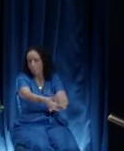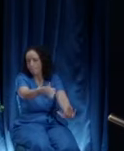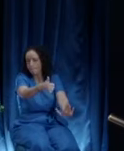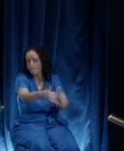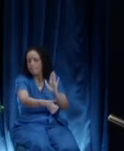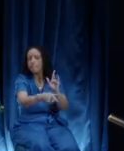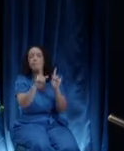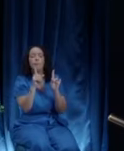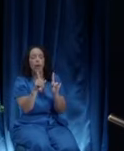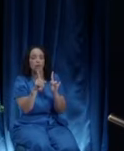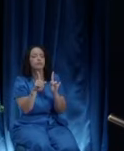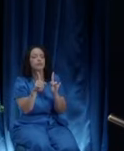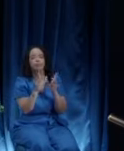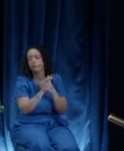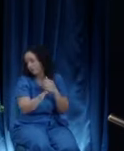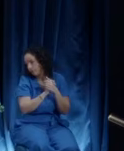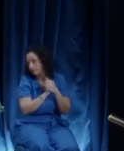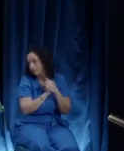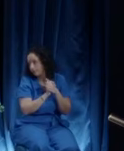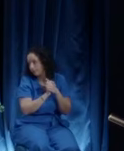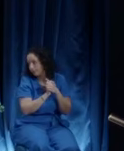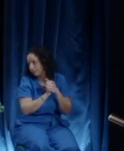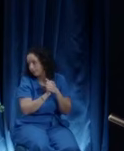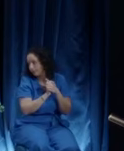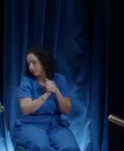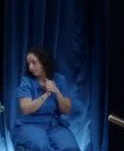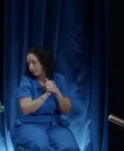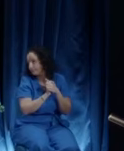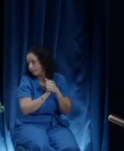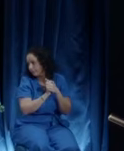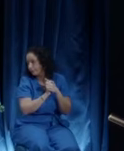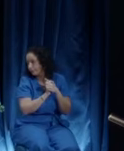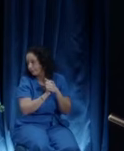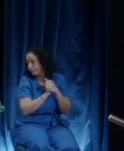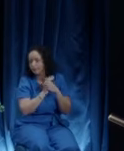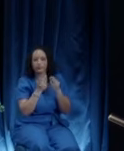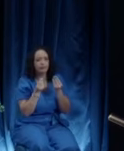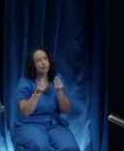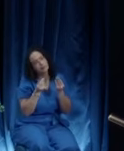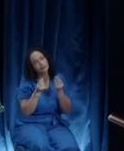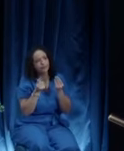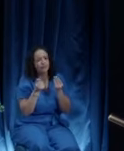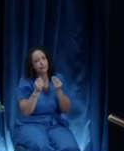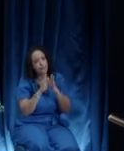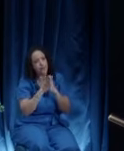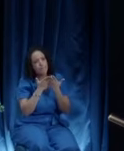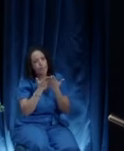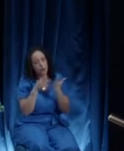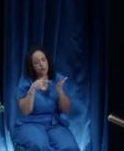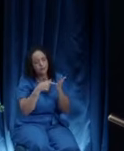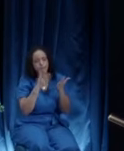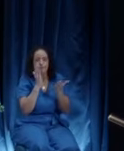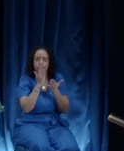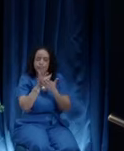I do think that actually some sort of adaptation that looked really closely